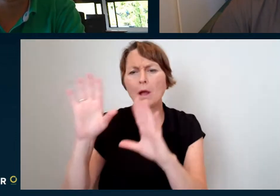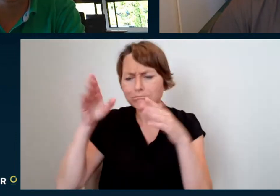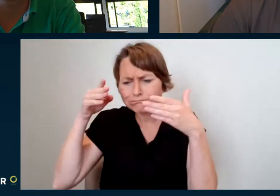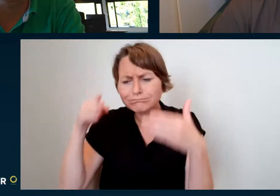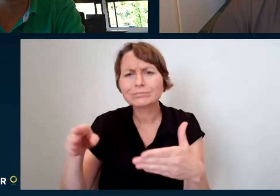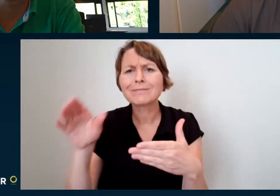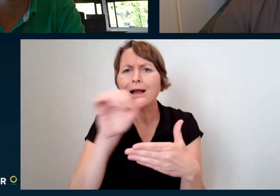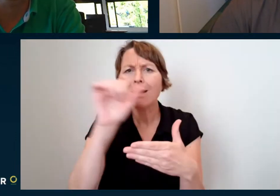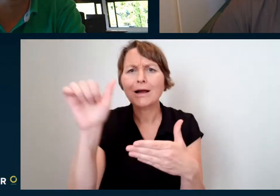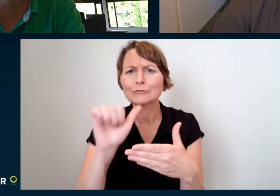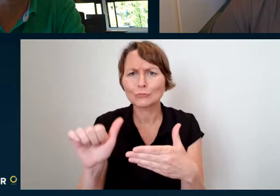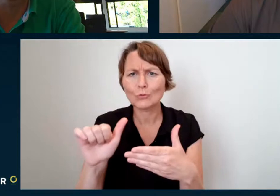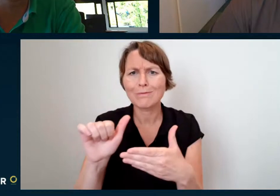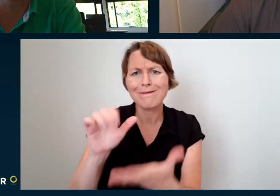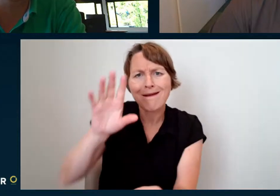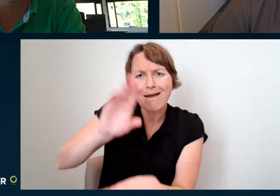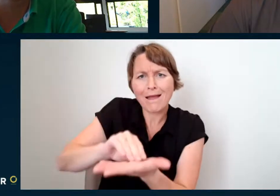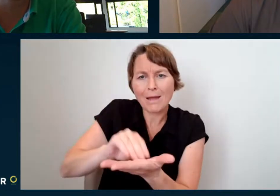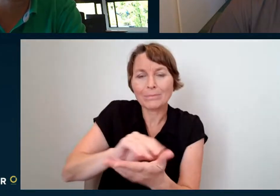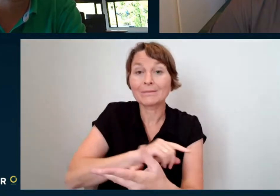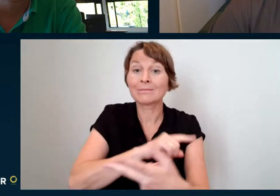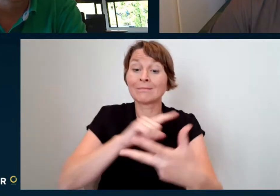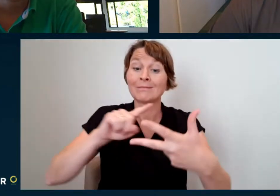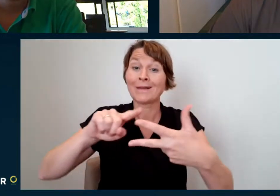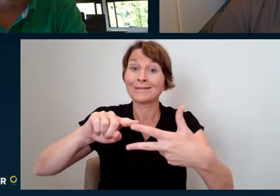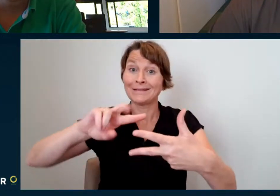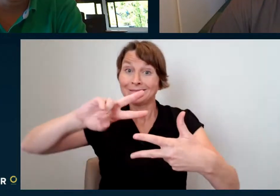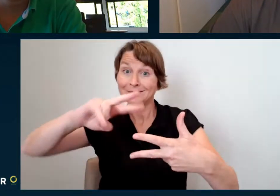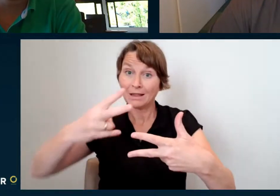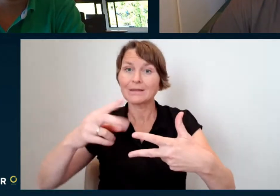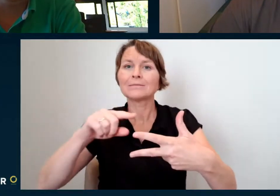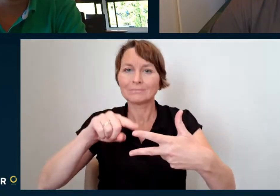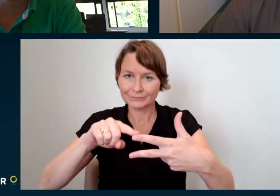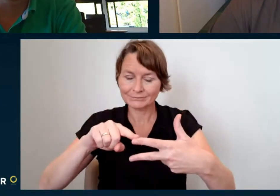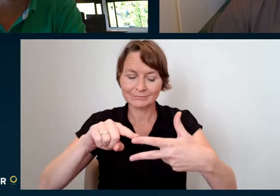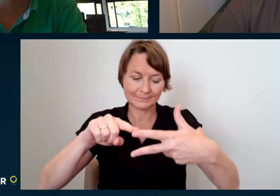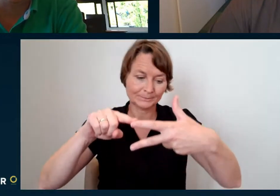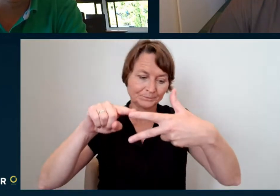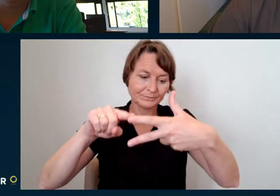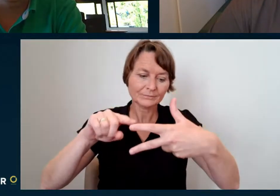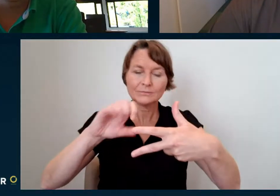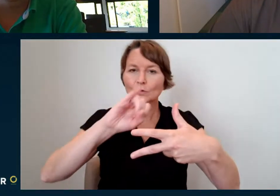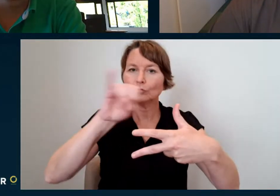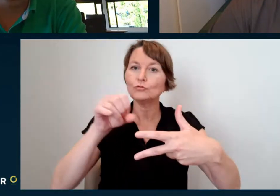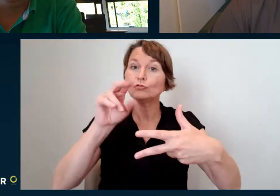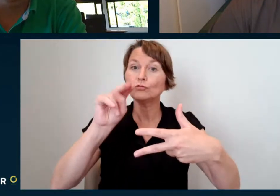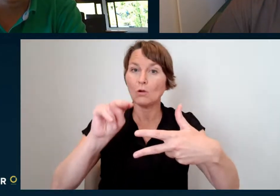building cloud-native applications with project type. And we end with a session